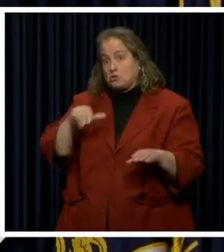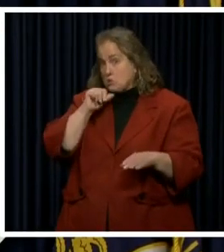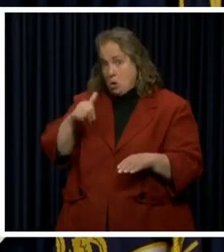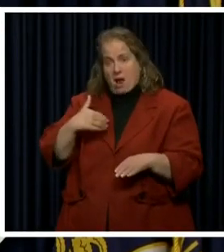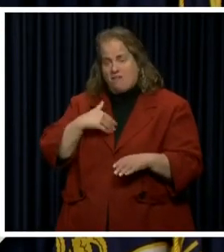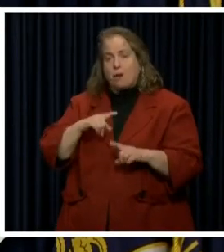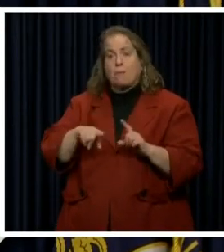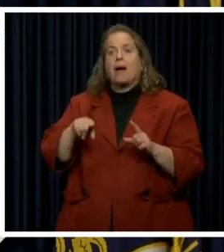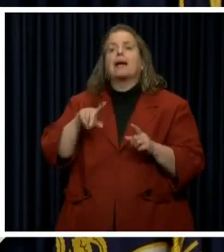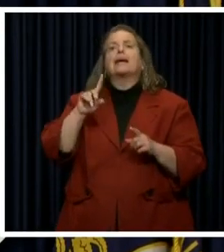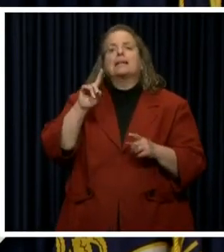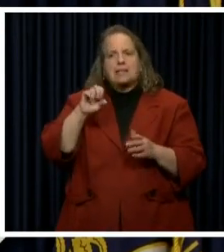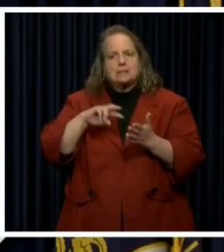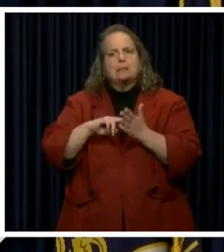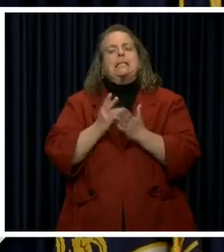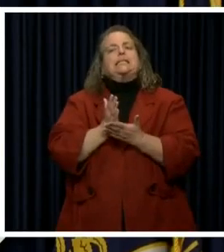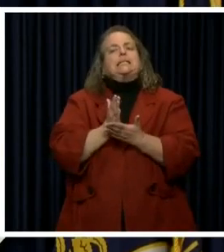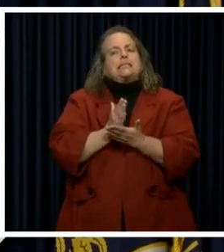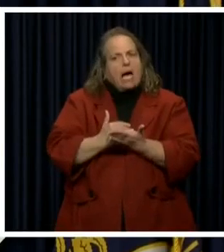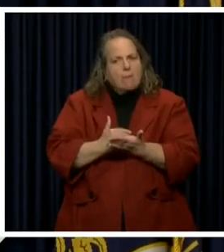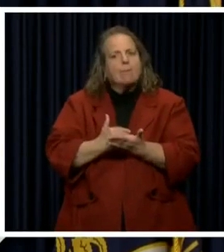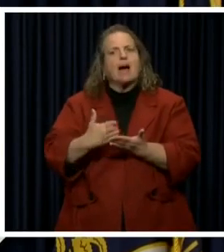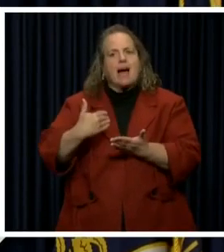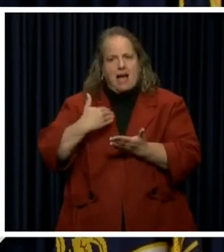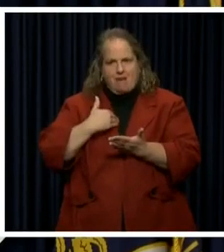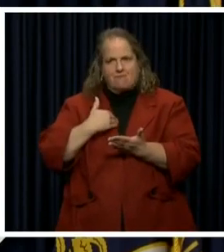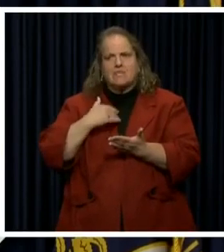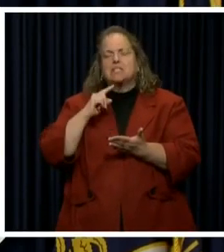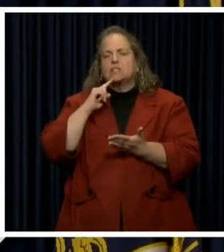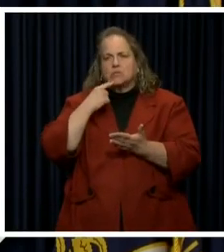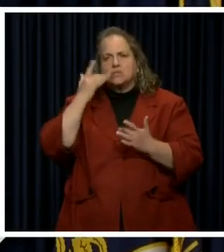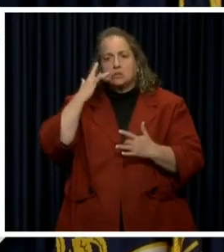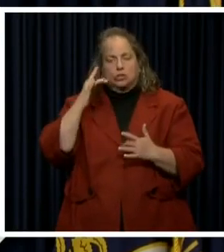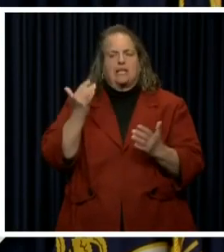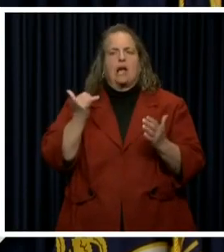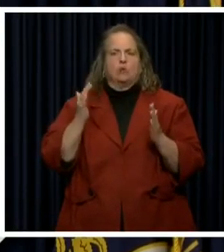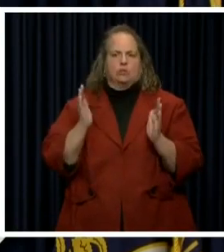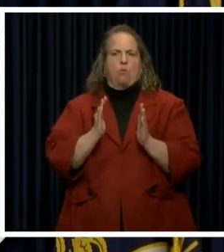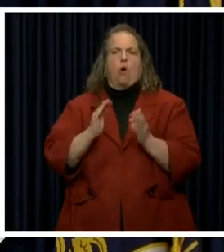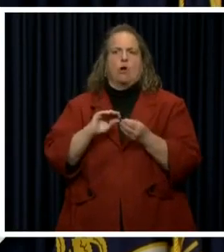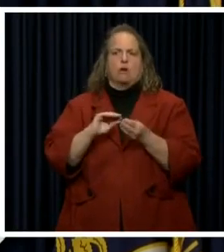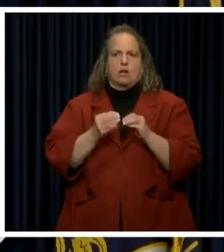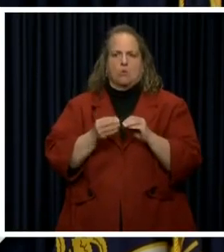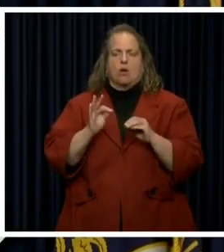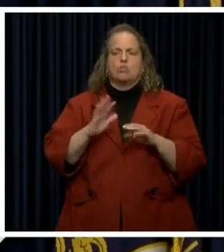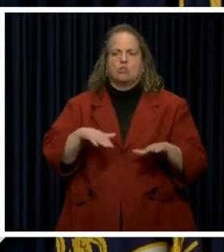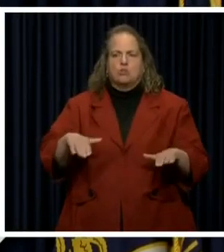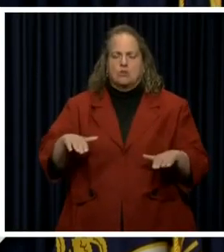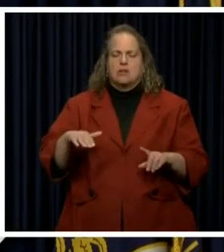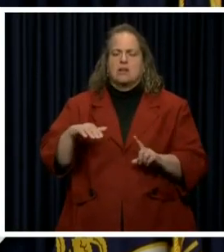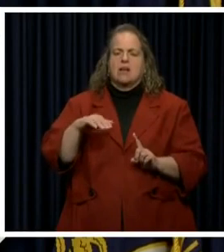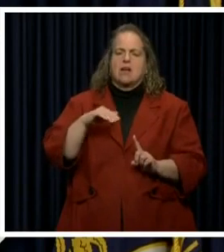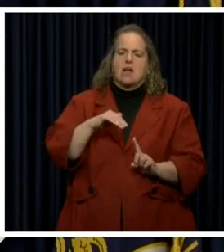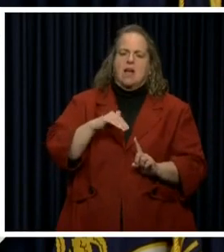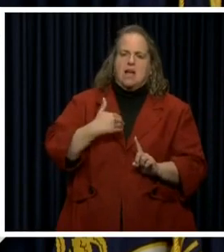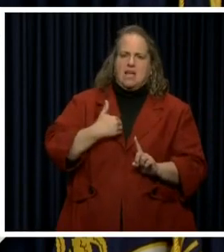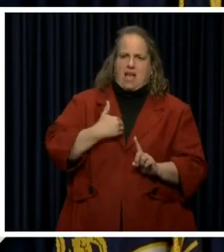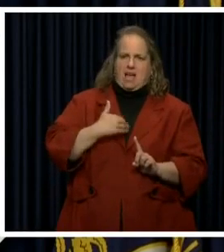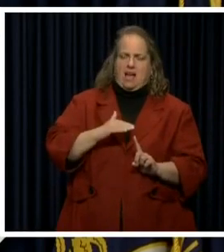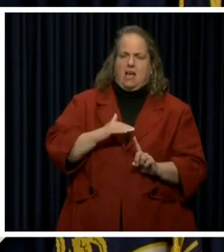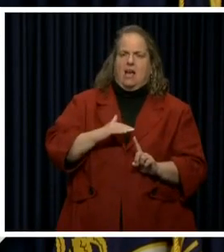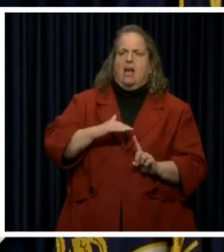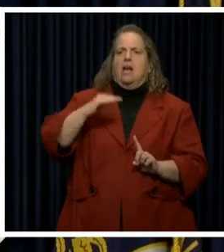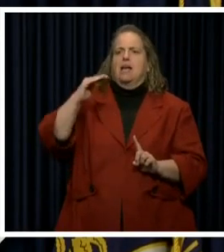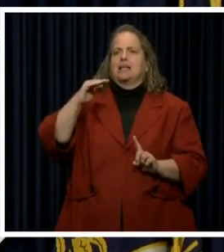have a serious illness. And so there are a small number of children or adolescents or teenagers and younger